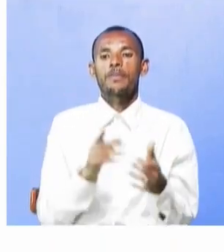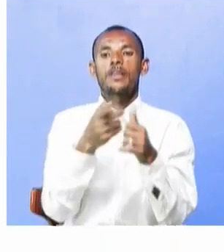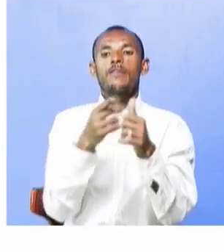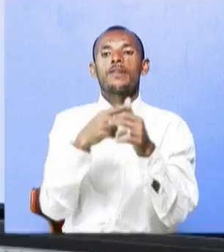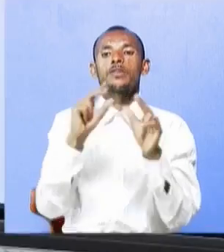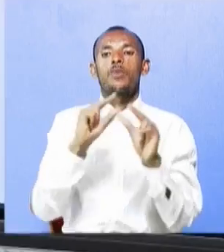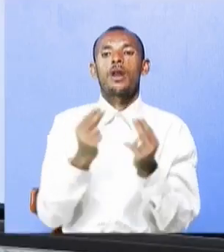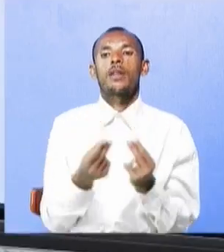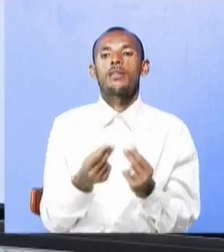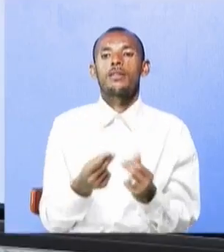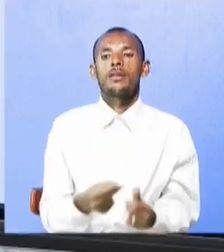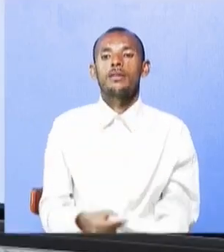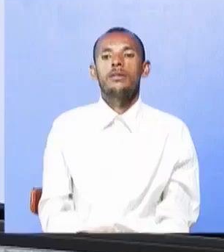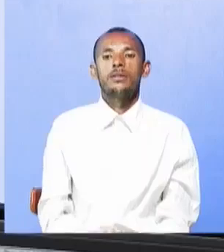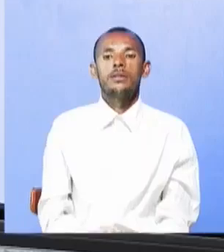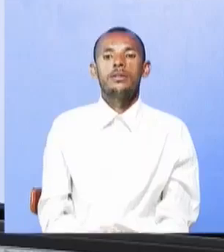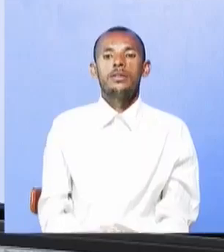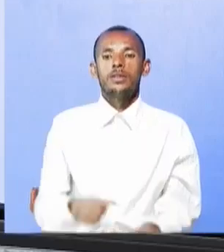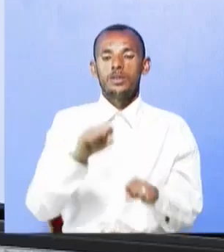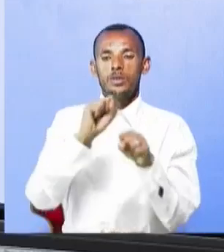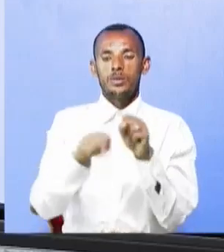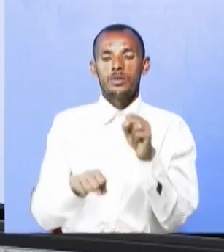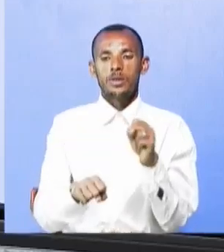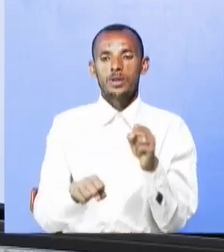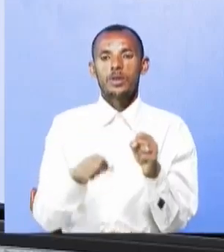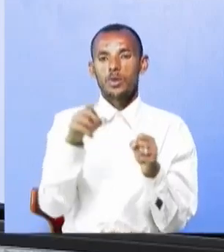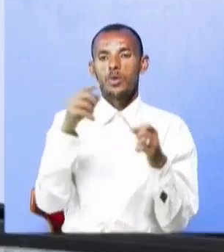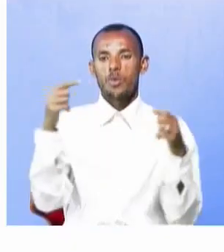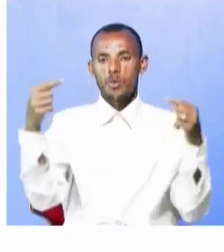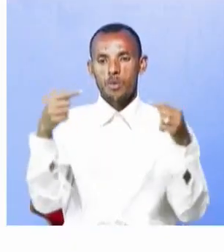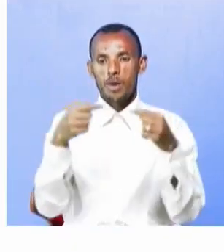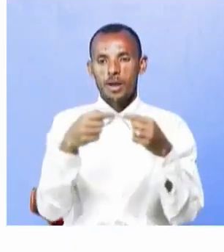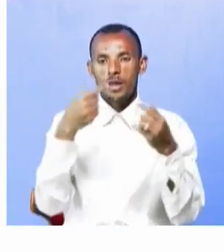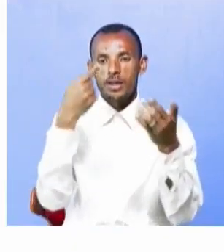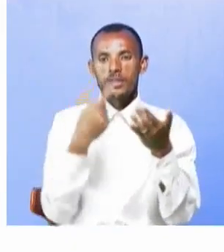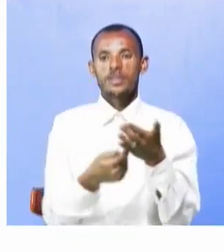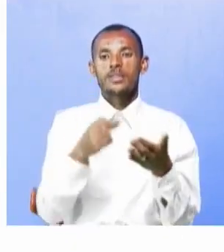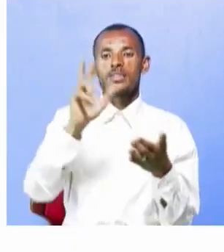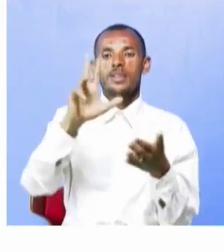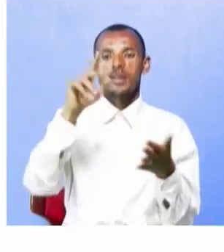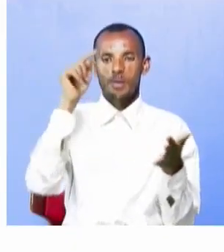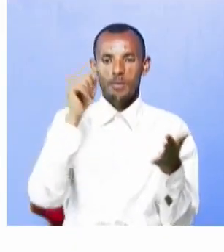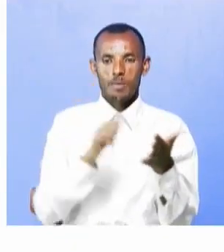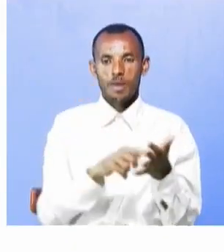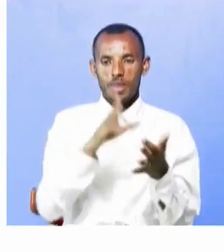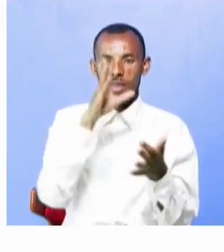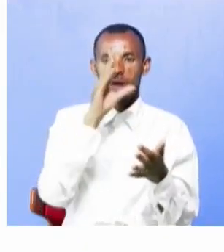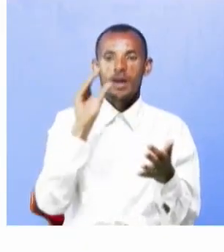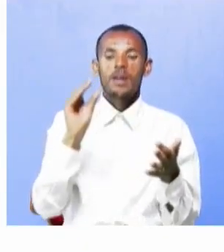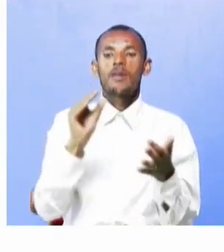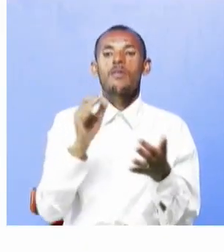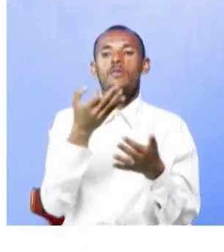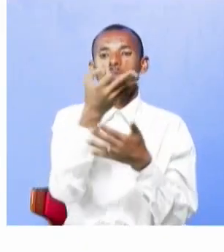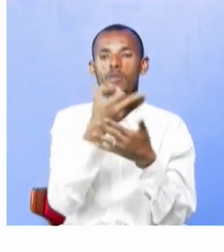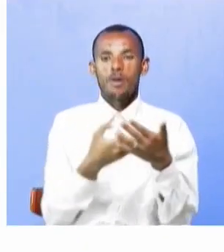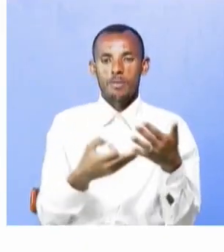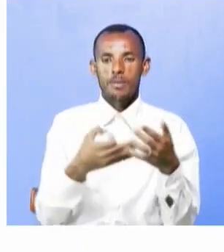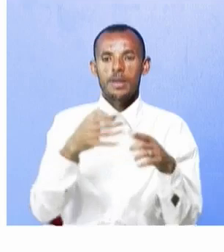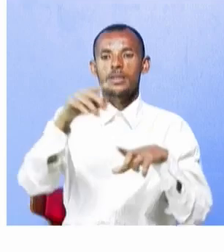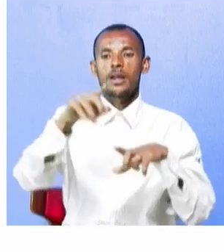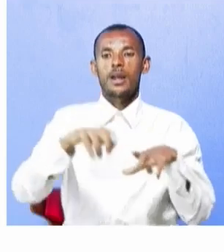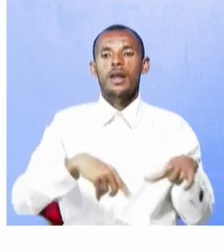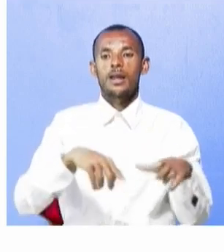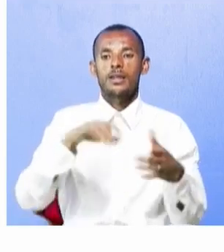quadrant. Okay, so you connect these 3 points and form a straight line.